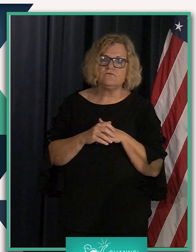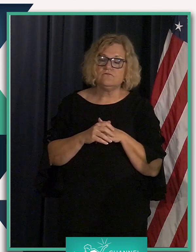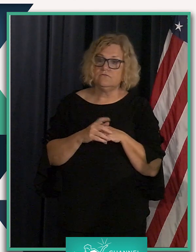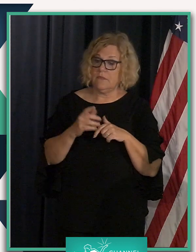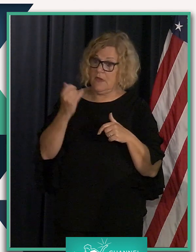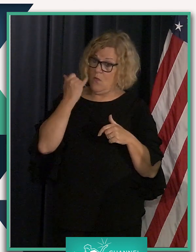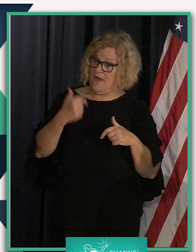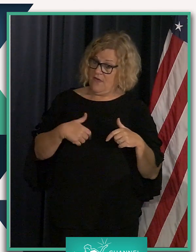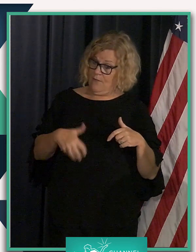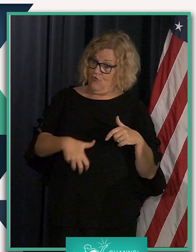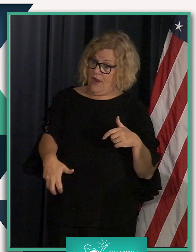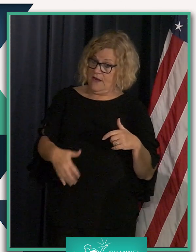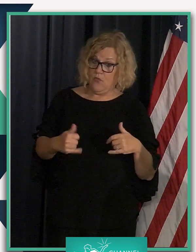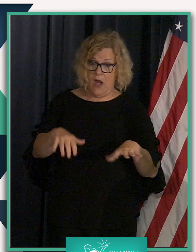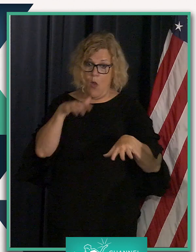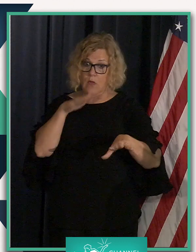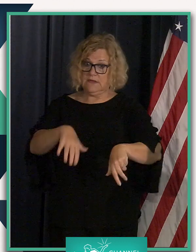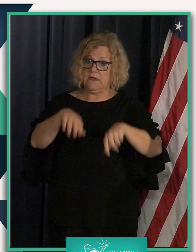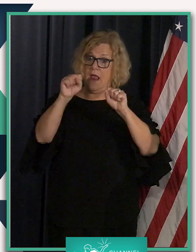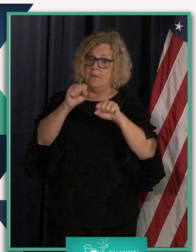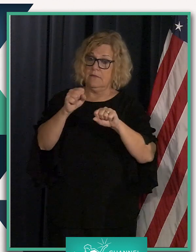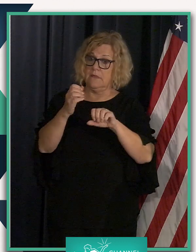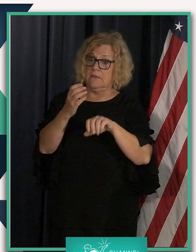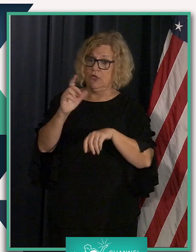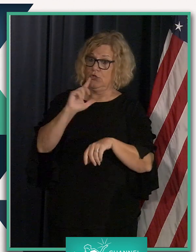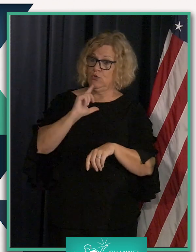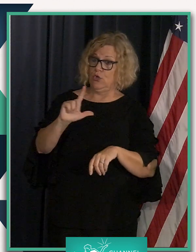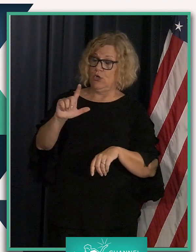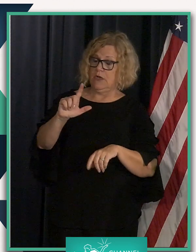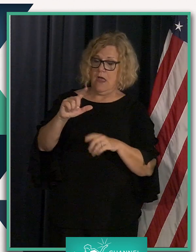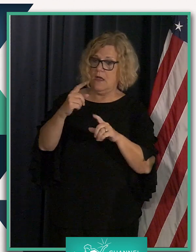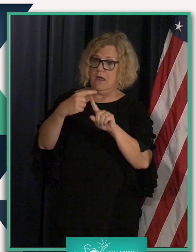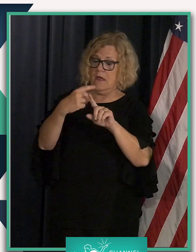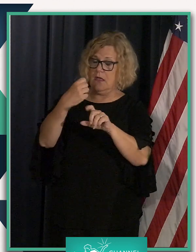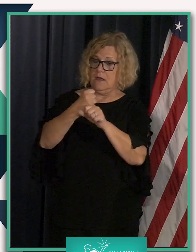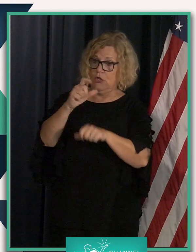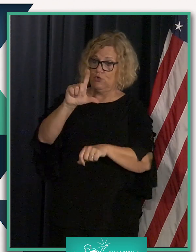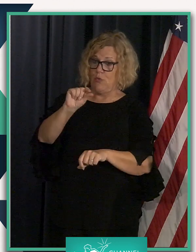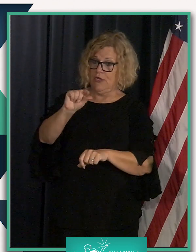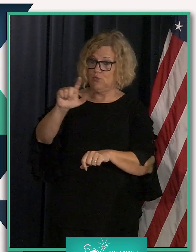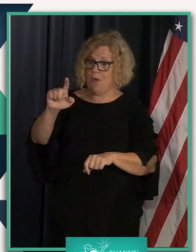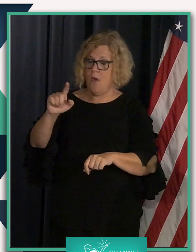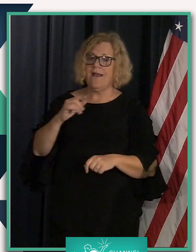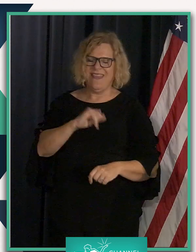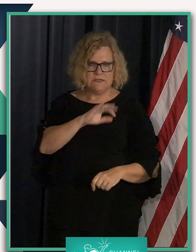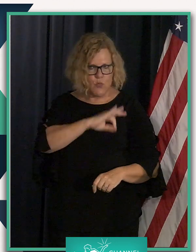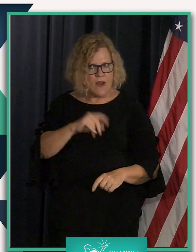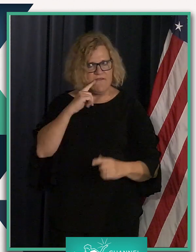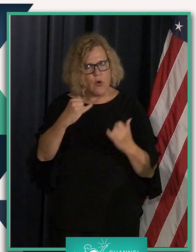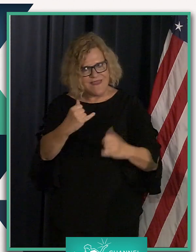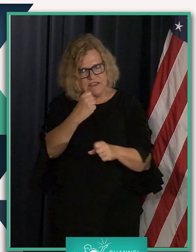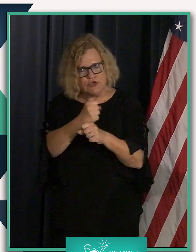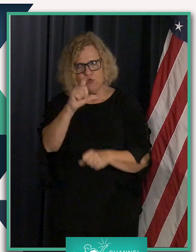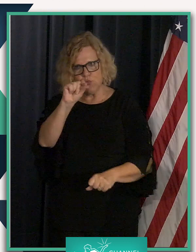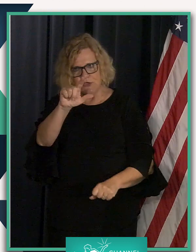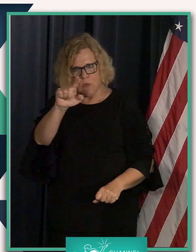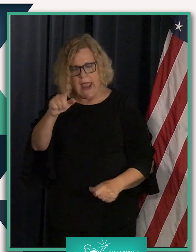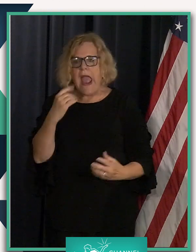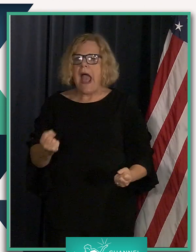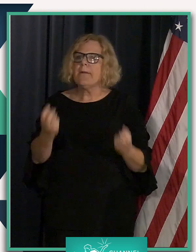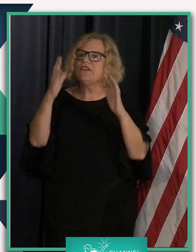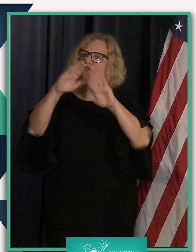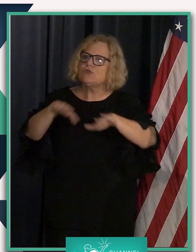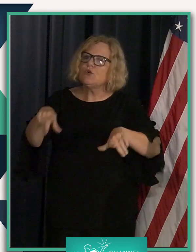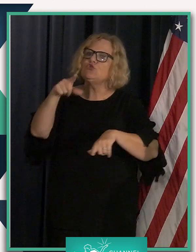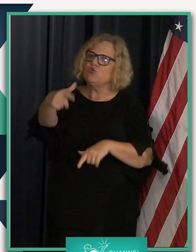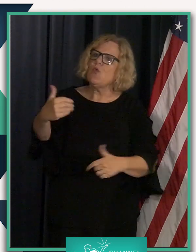or adopting by the end of 2021? Remember, this is a credit for 2021. It's how many